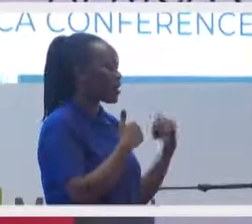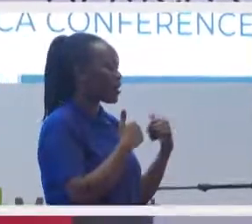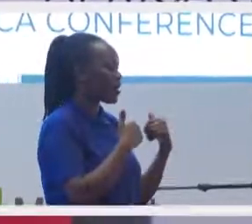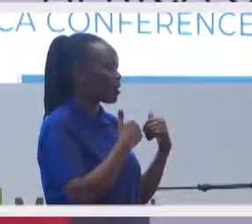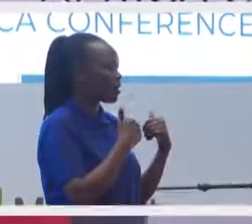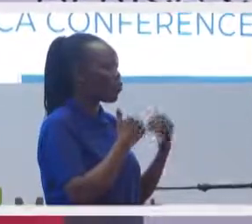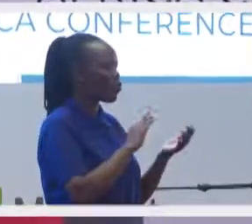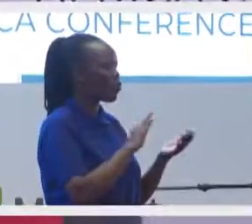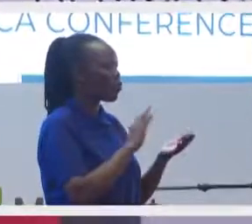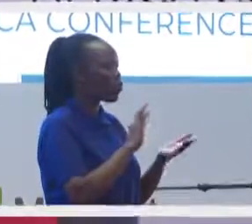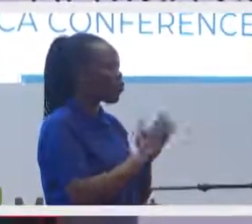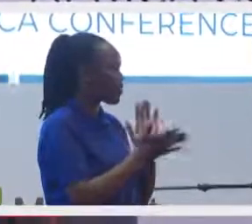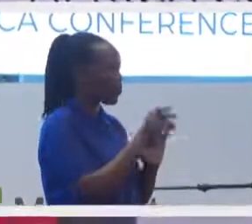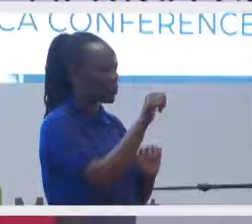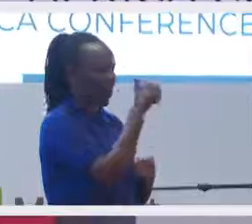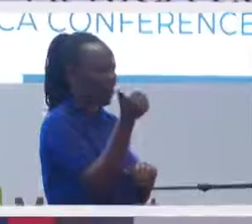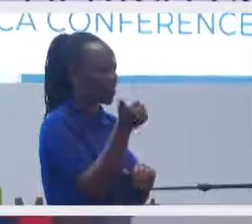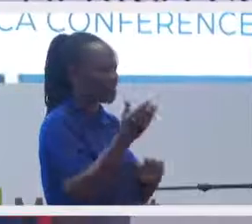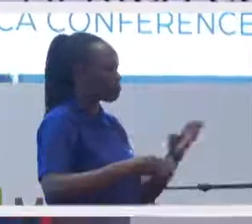need of any additional application.